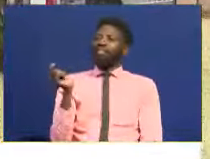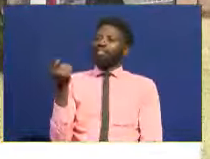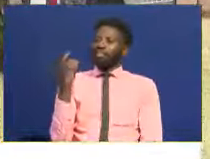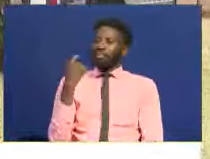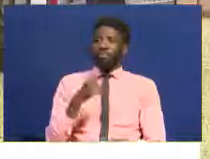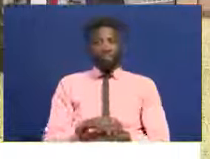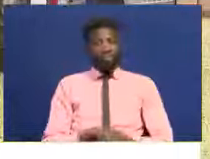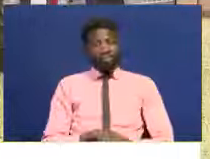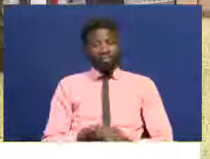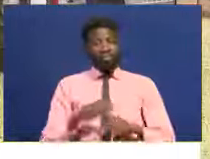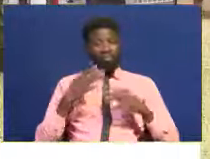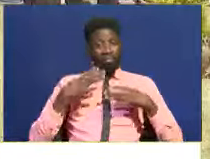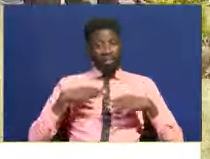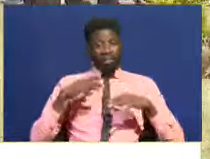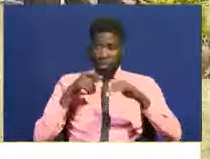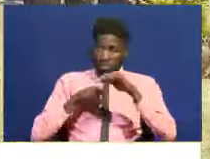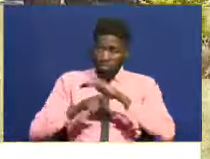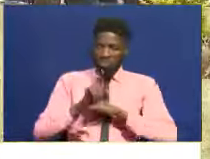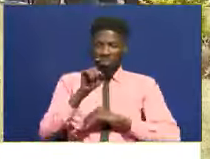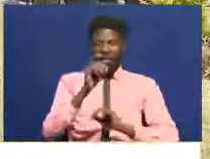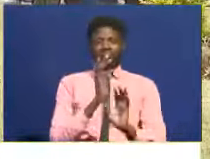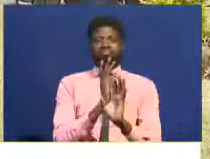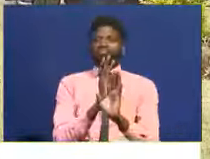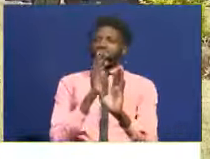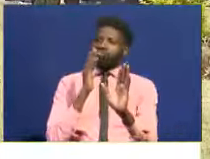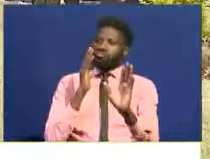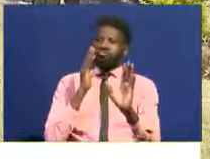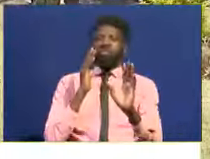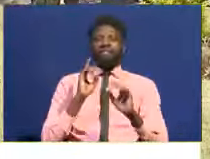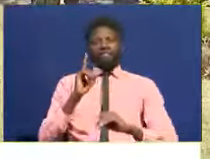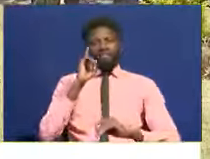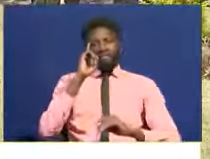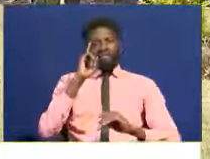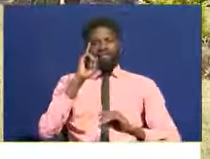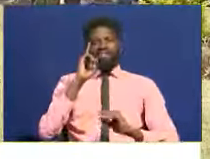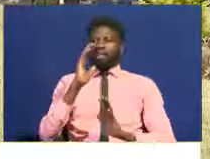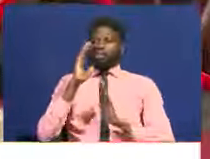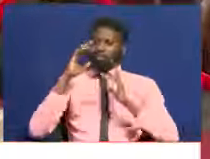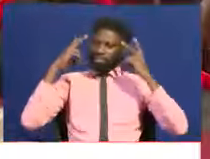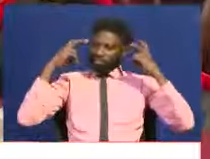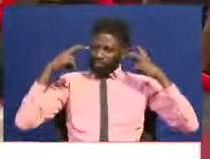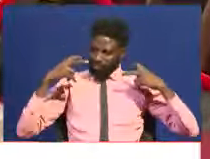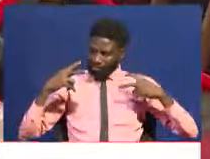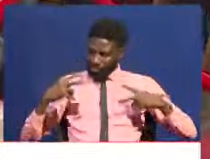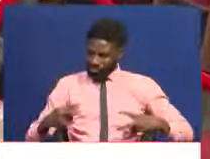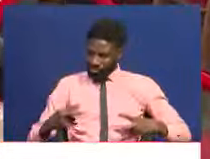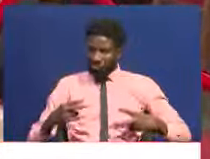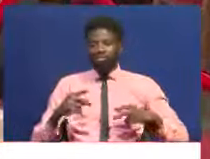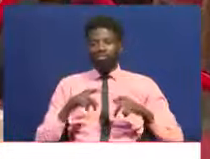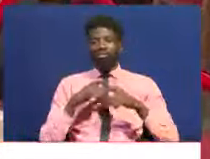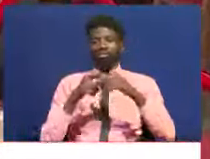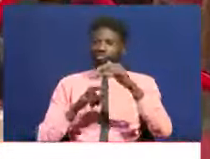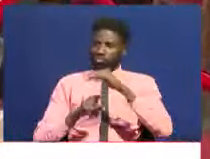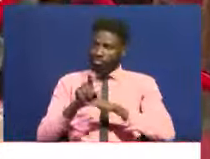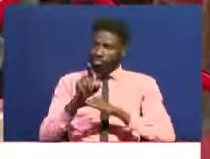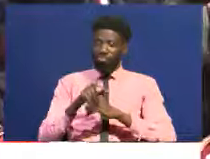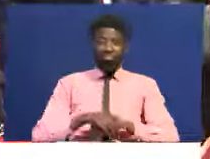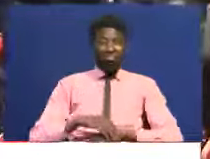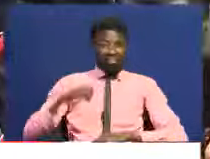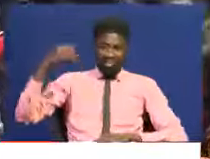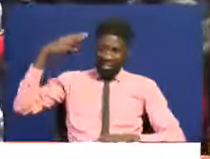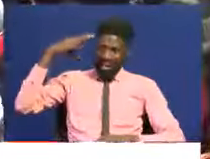Those who were going in had to undergo a series of security checkups before being escorted to the venue. Despite being hit by the scorching